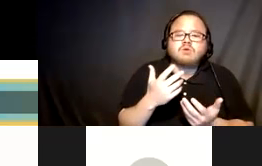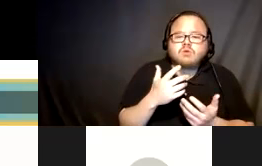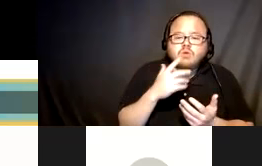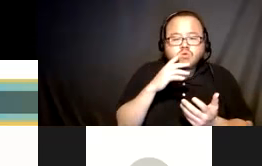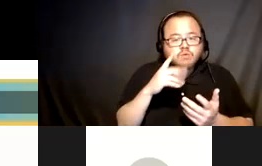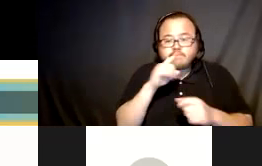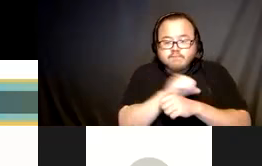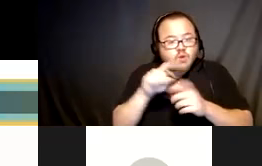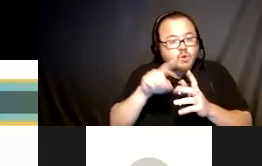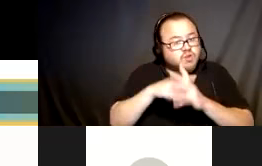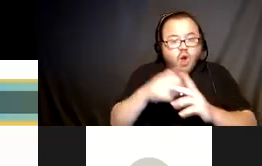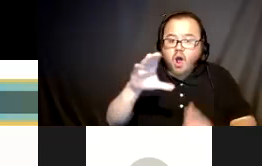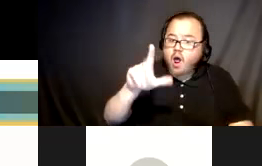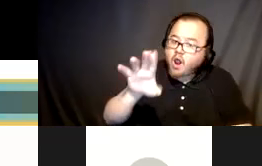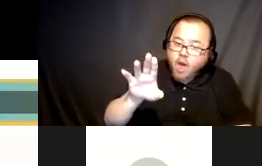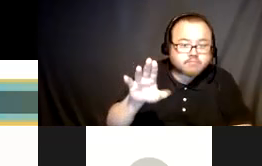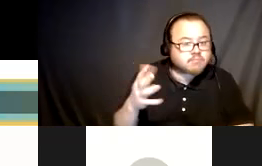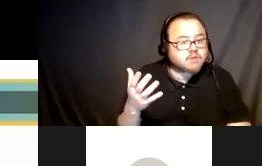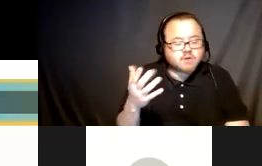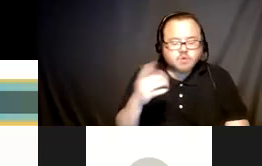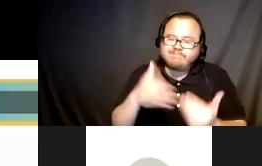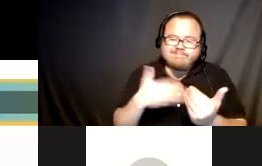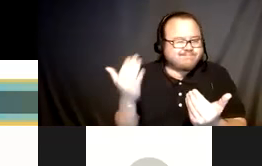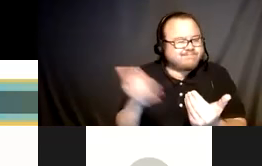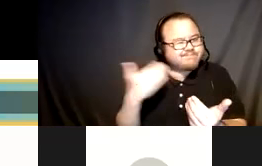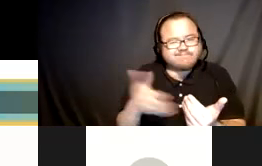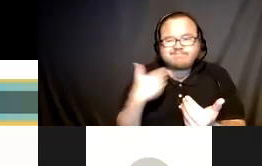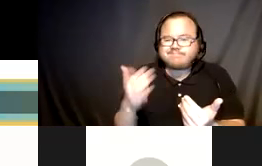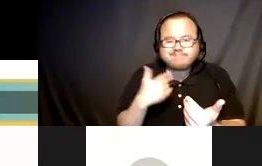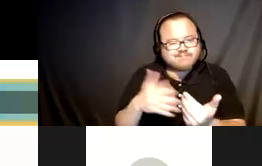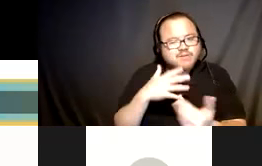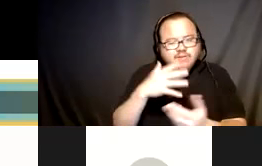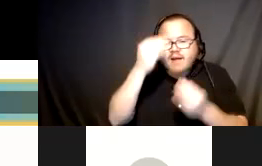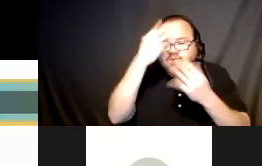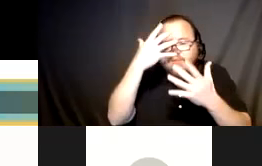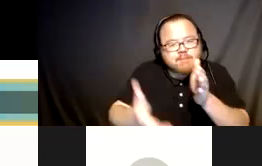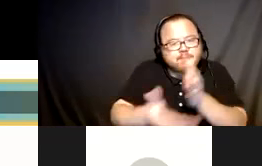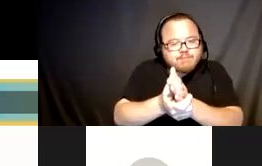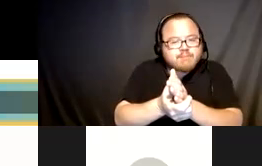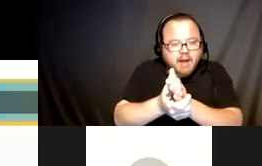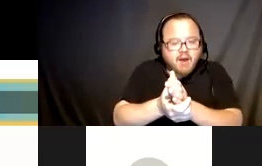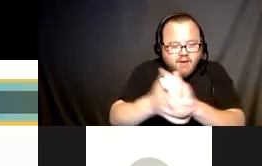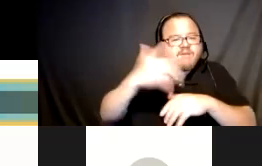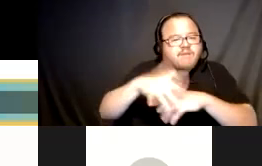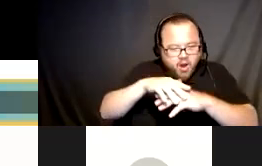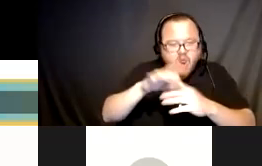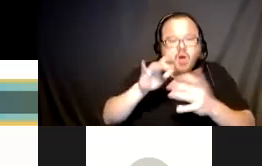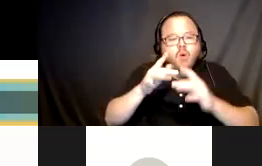club, it's super easy. You get an information packet and it's available on their website.